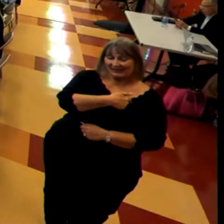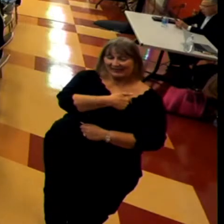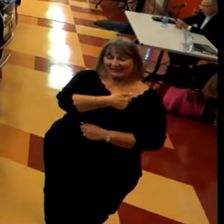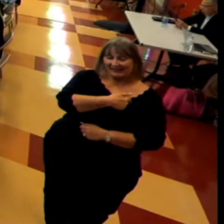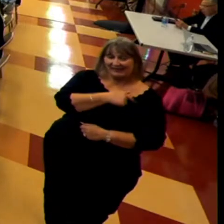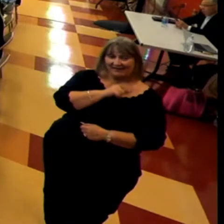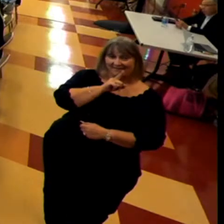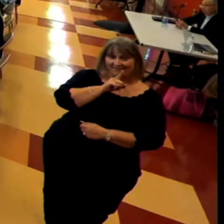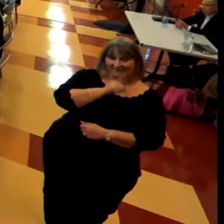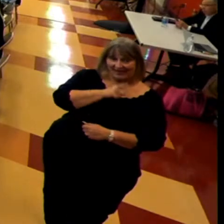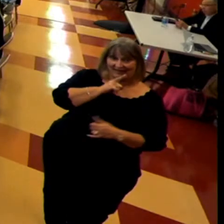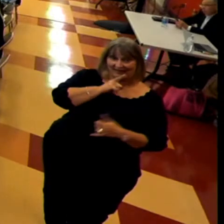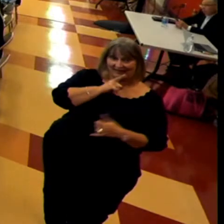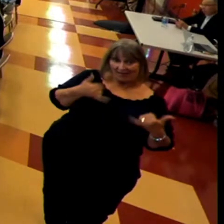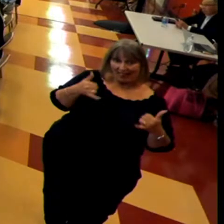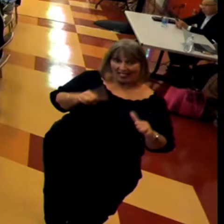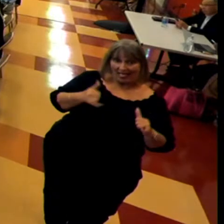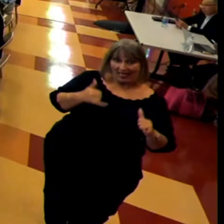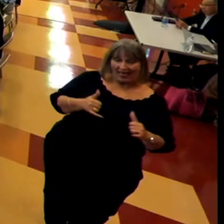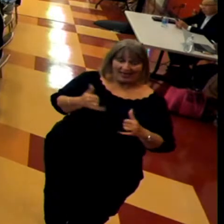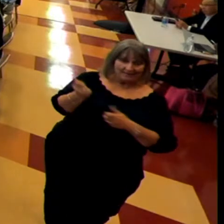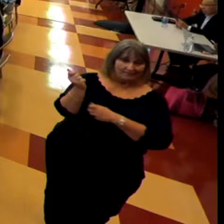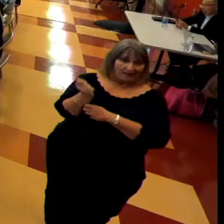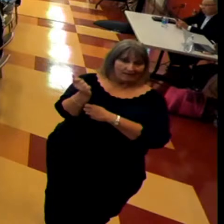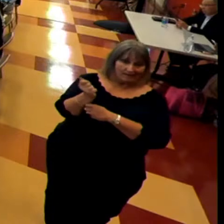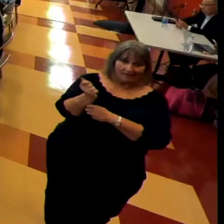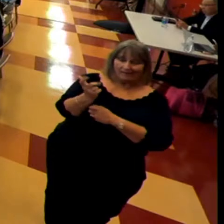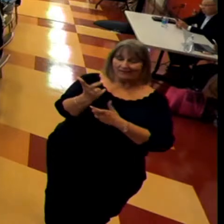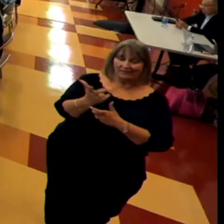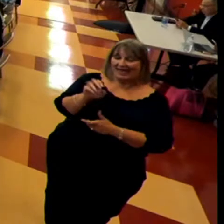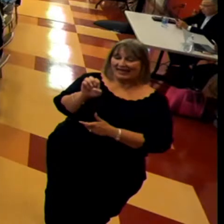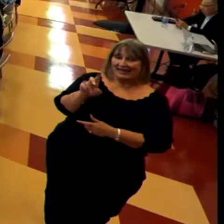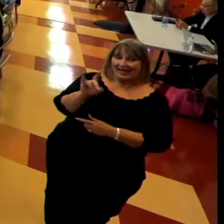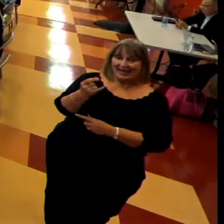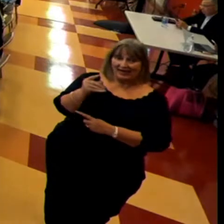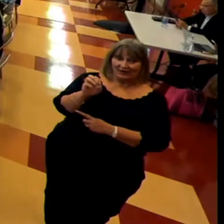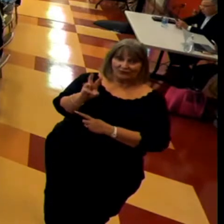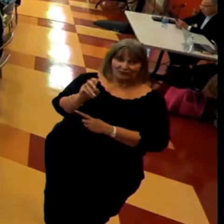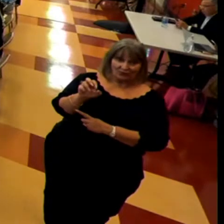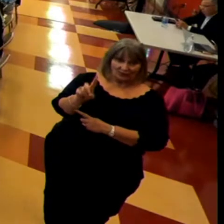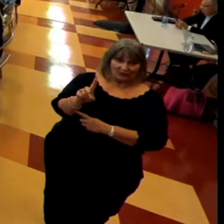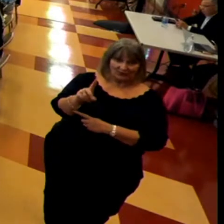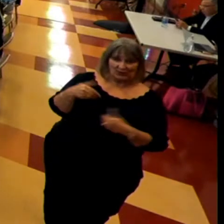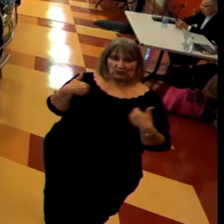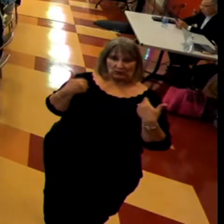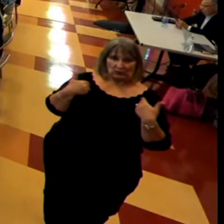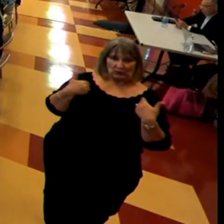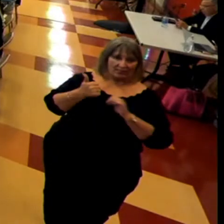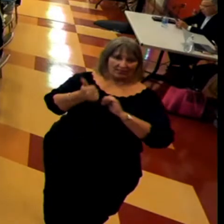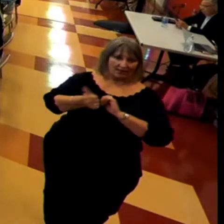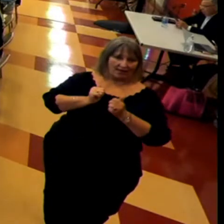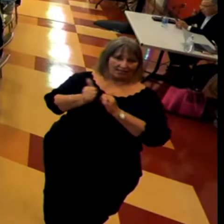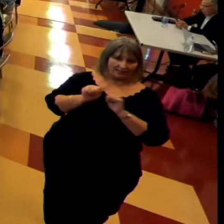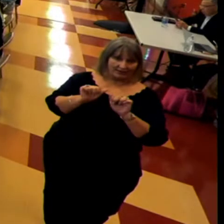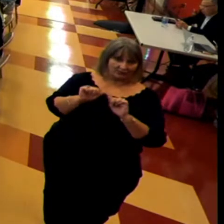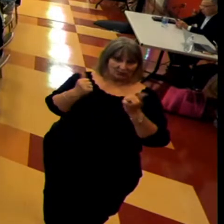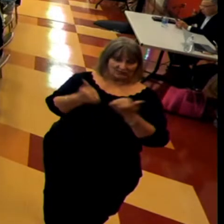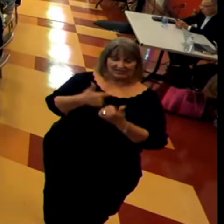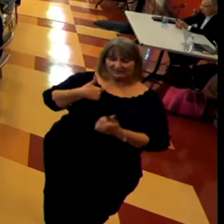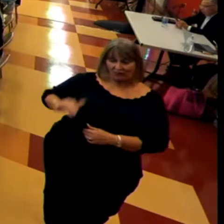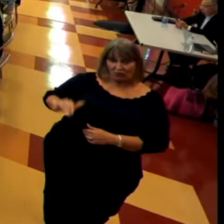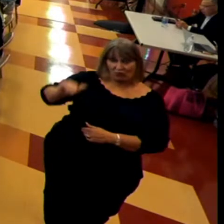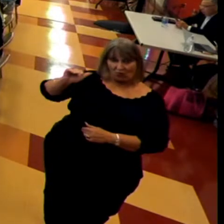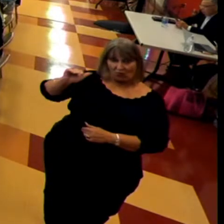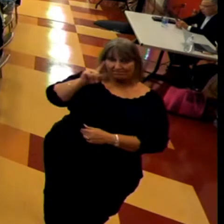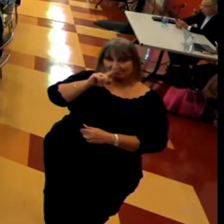actually play ball at Edgewood Park, Edgewood Youth Athletic Association. I myself grew up as a foster